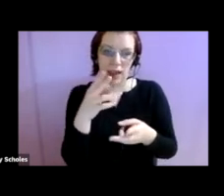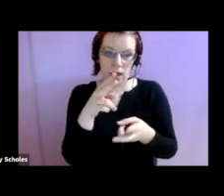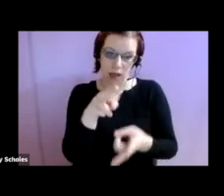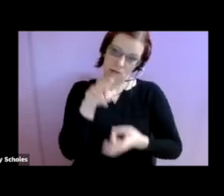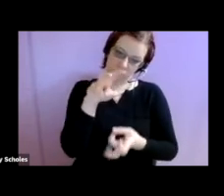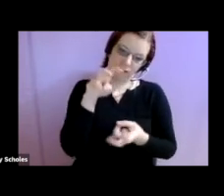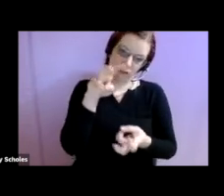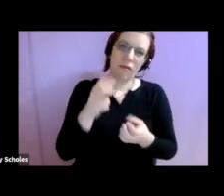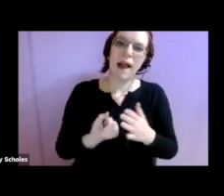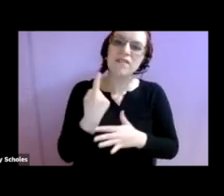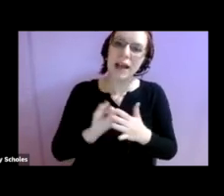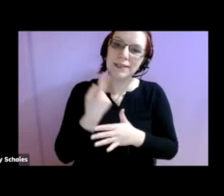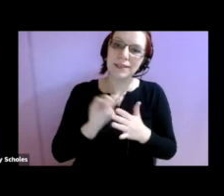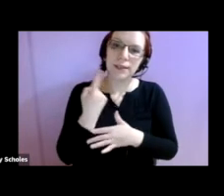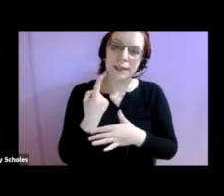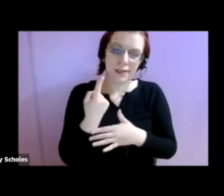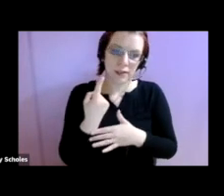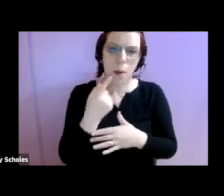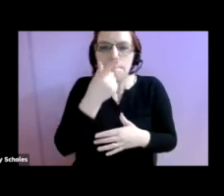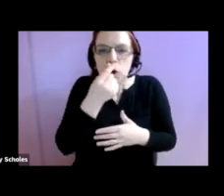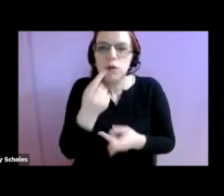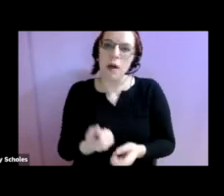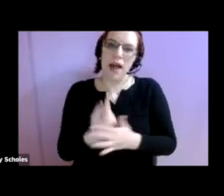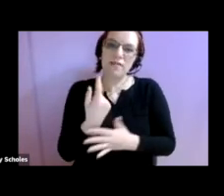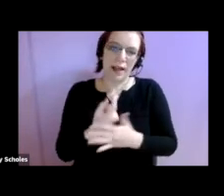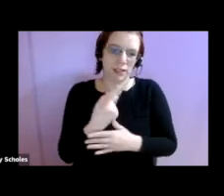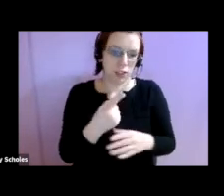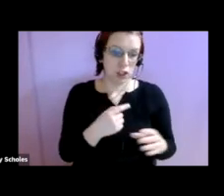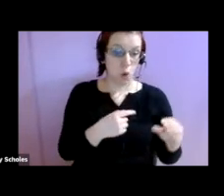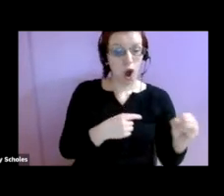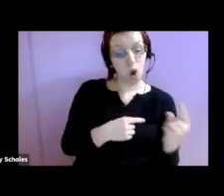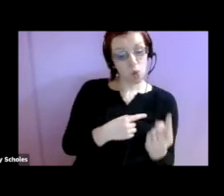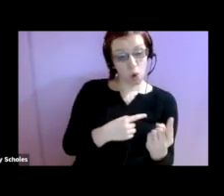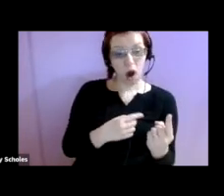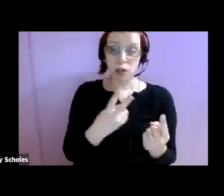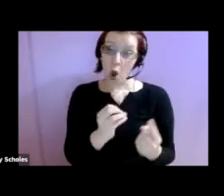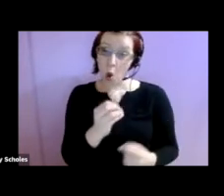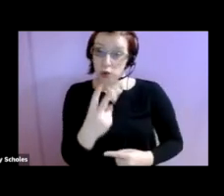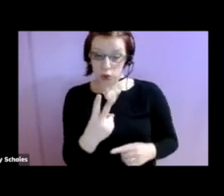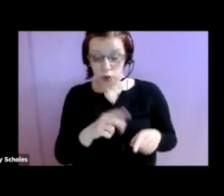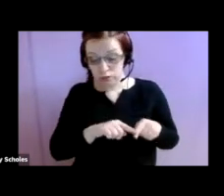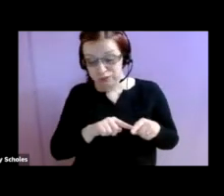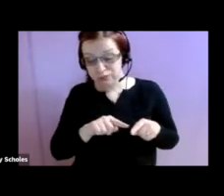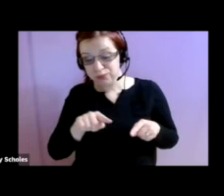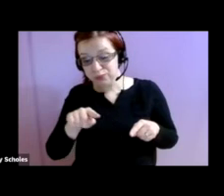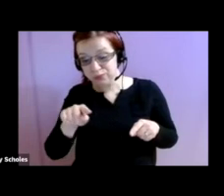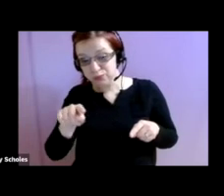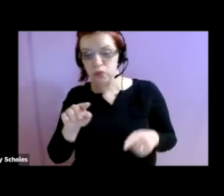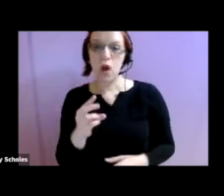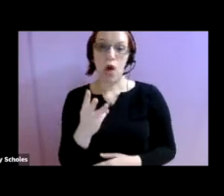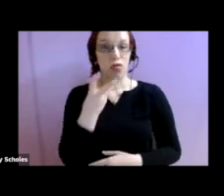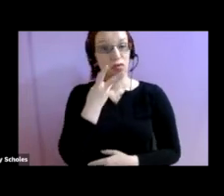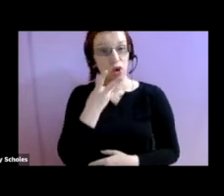events up the side. So for 01 and 02, that increased relatively slowly, but when we got to the third observing